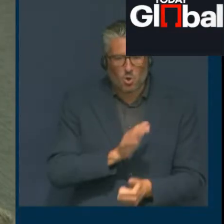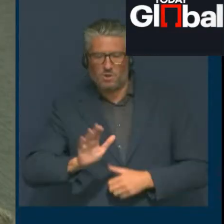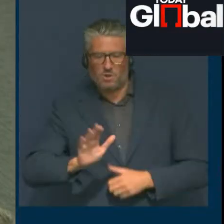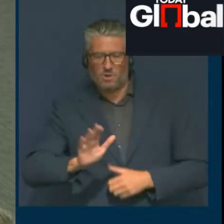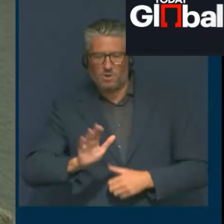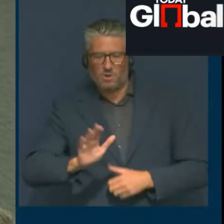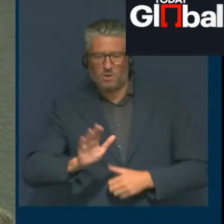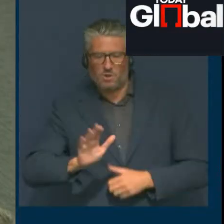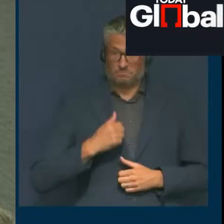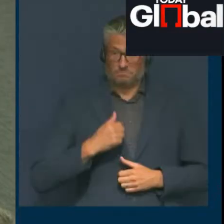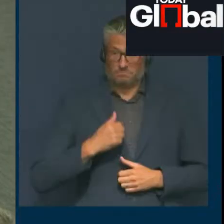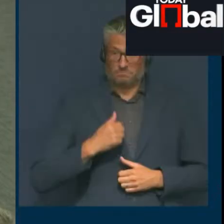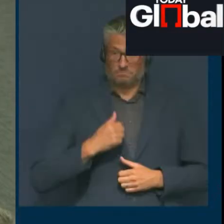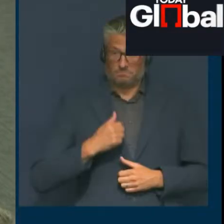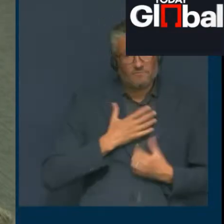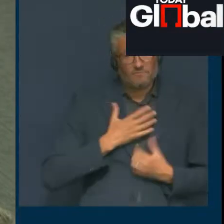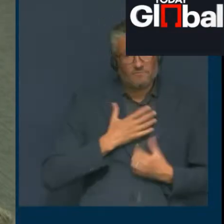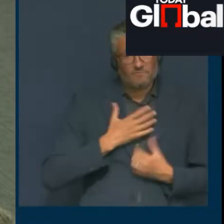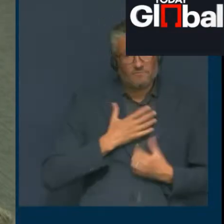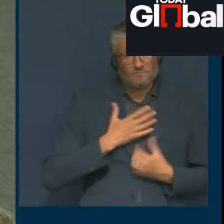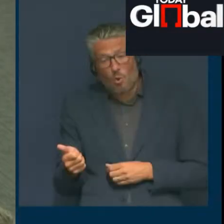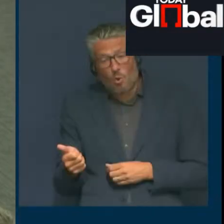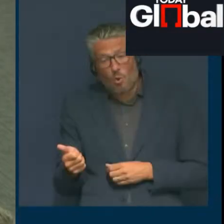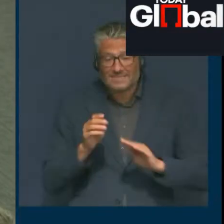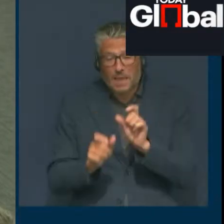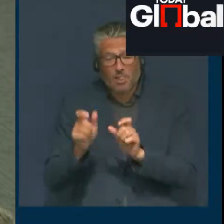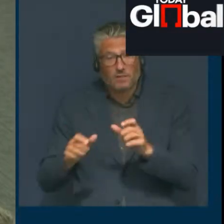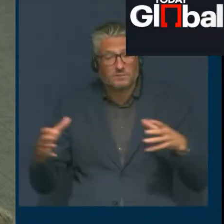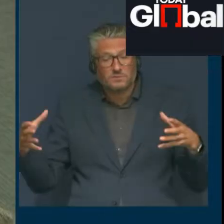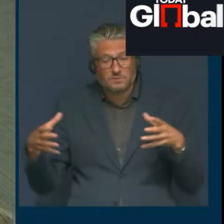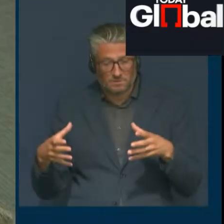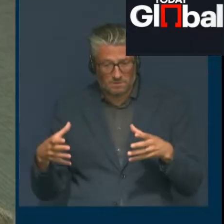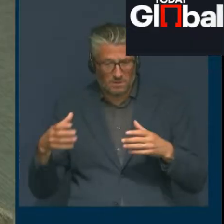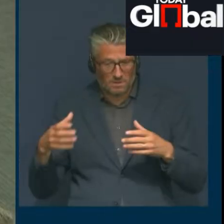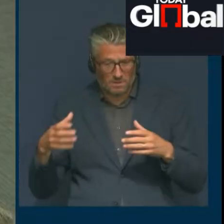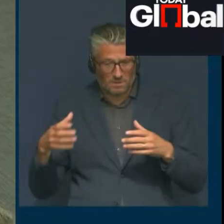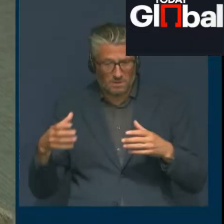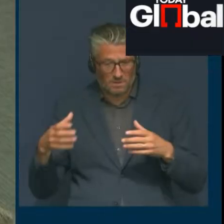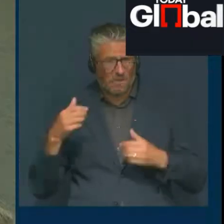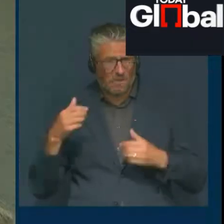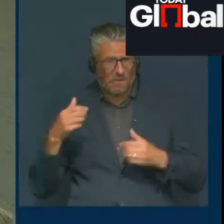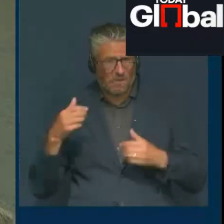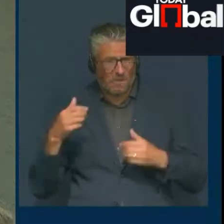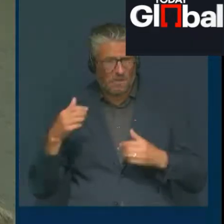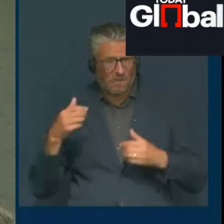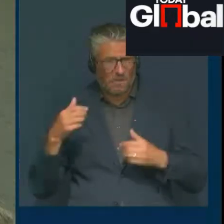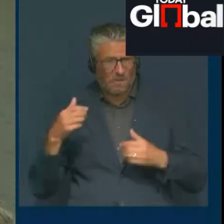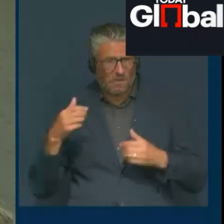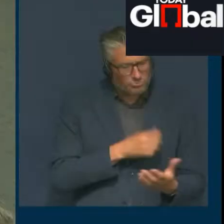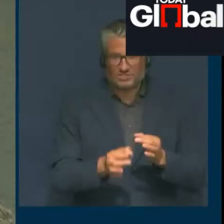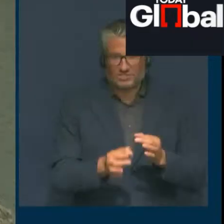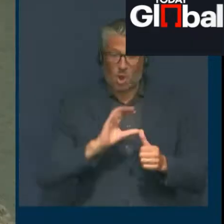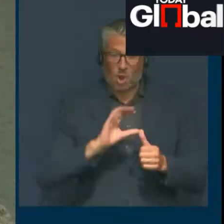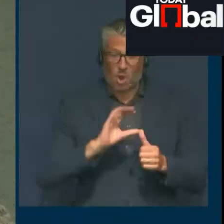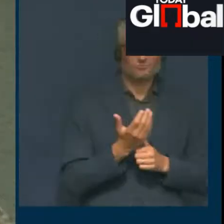have drafted the strategy on cultural enrichment and